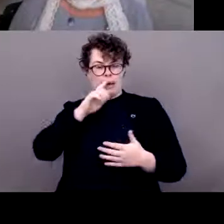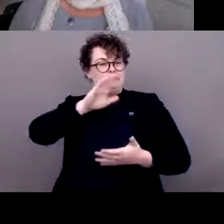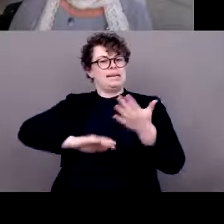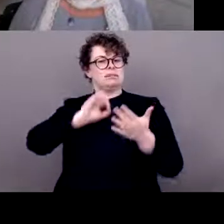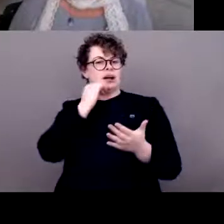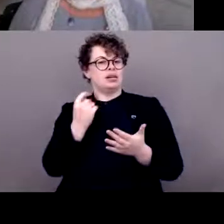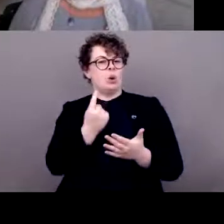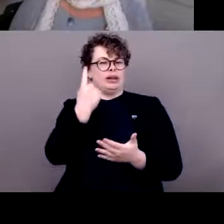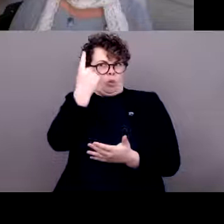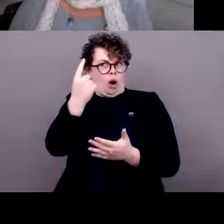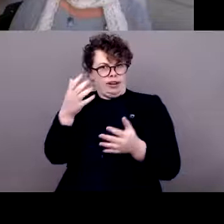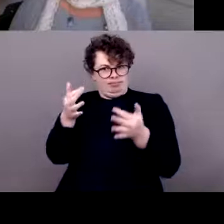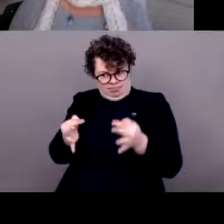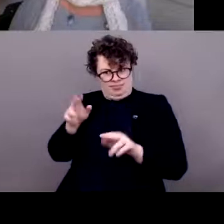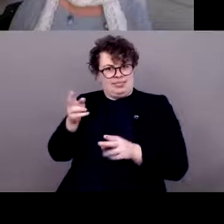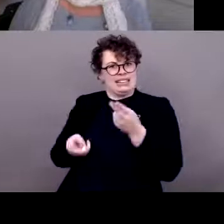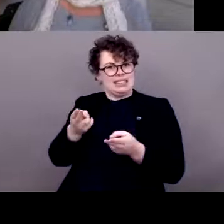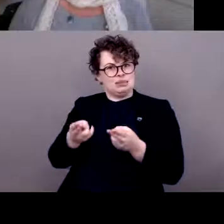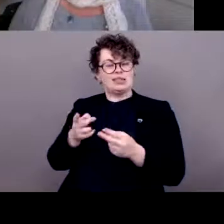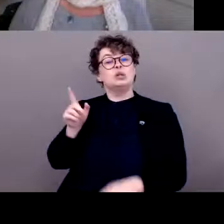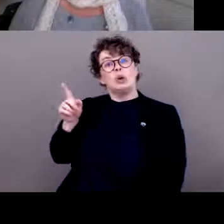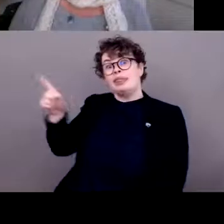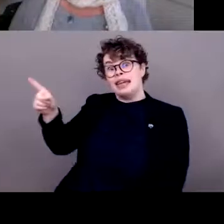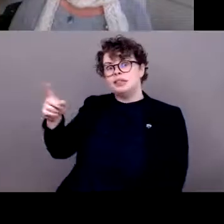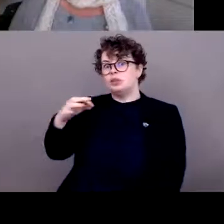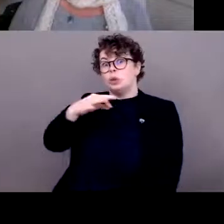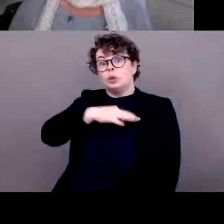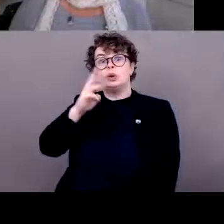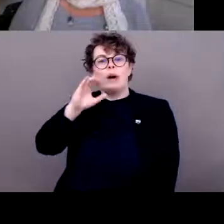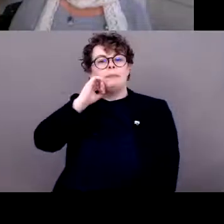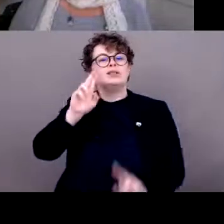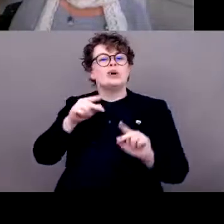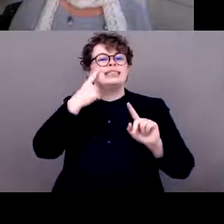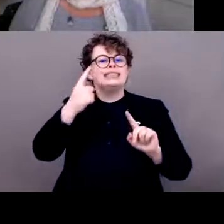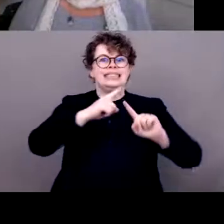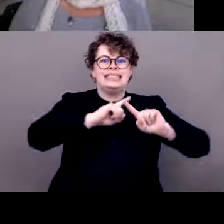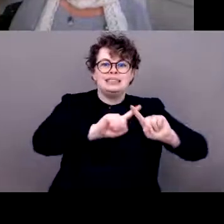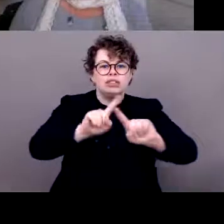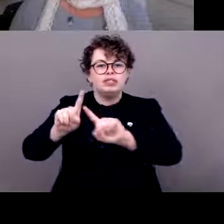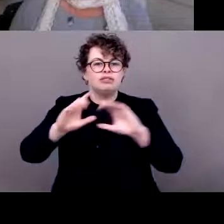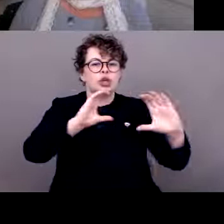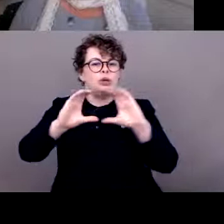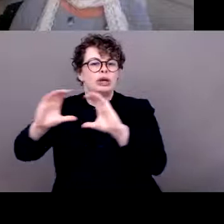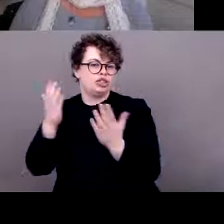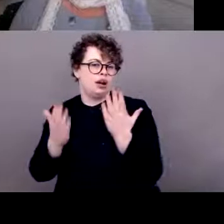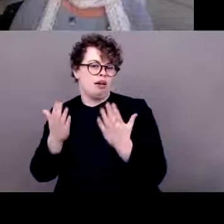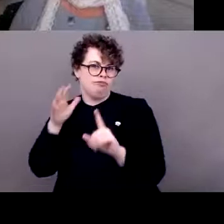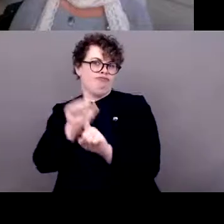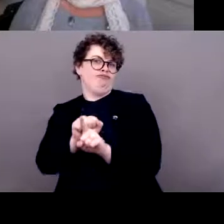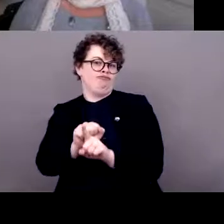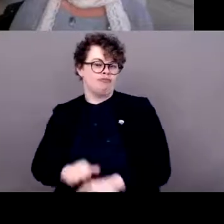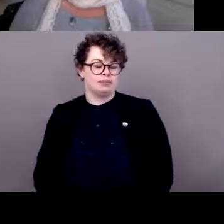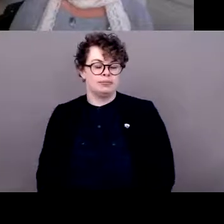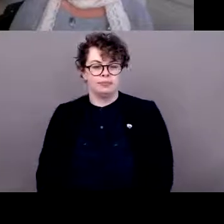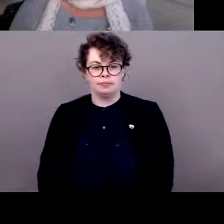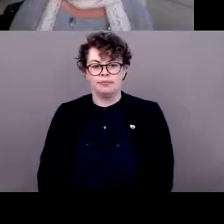important to consider in the assessment process a range of different communication settings for deaf children. So